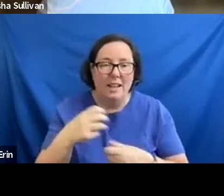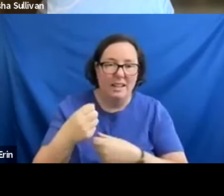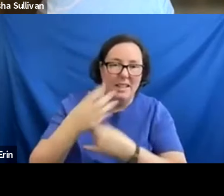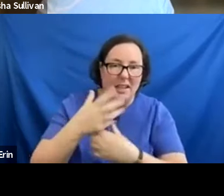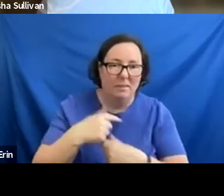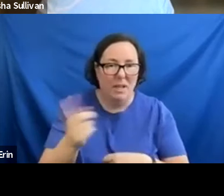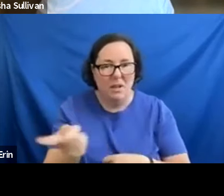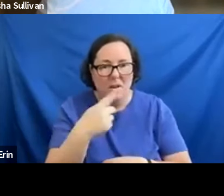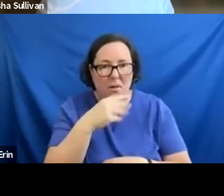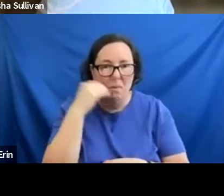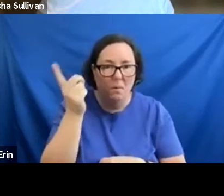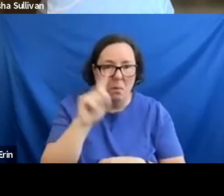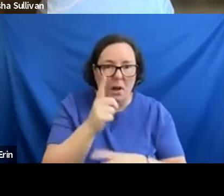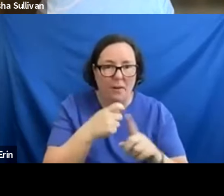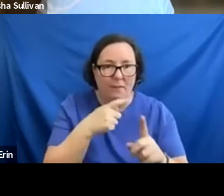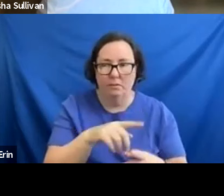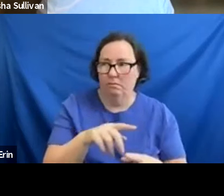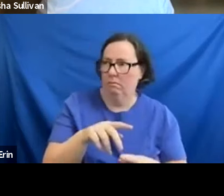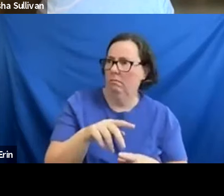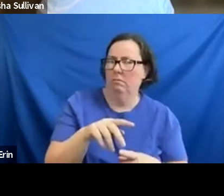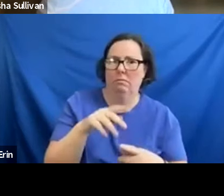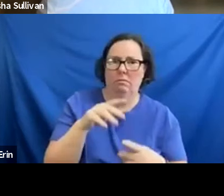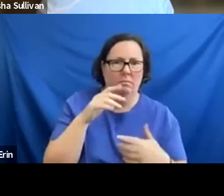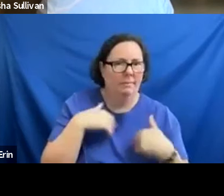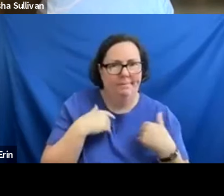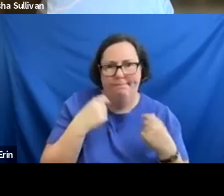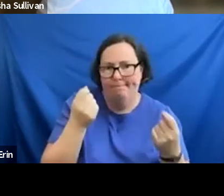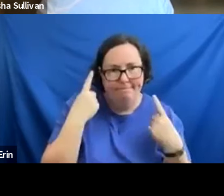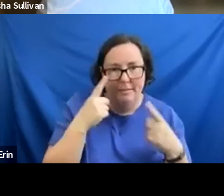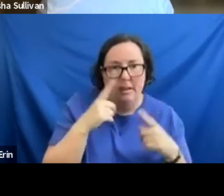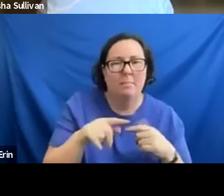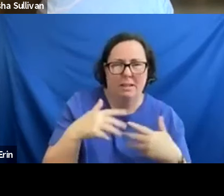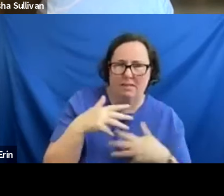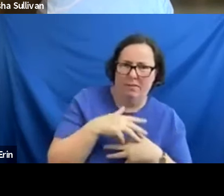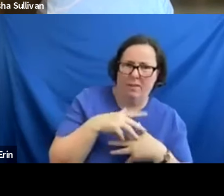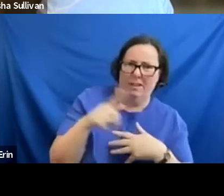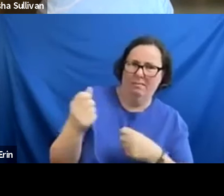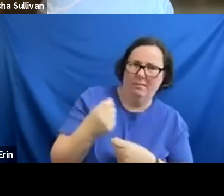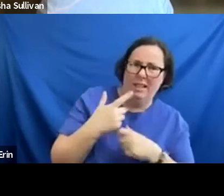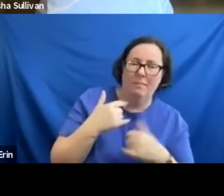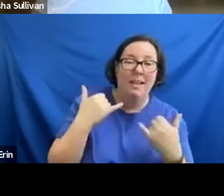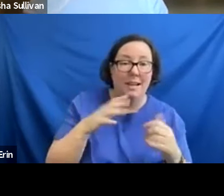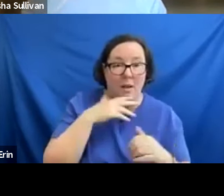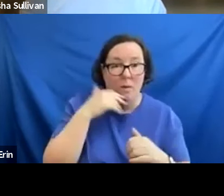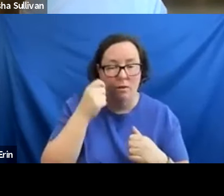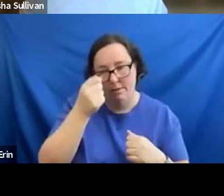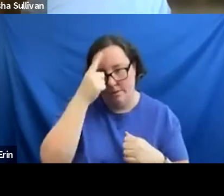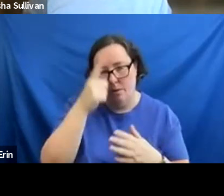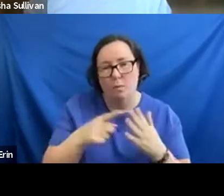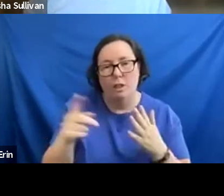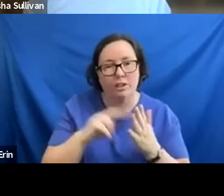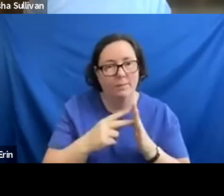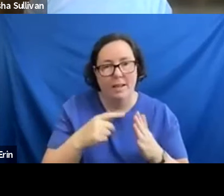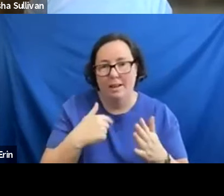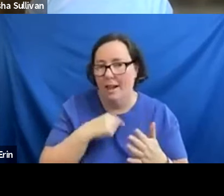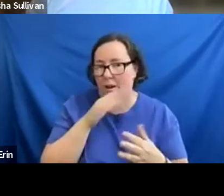"Go home to where you came from." I was too young to comprehend, but I was frightened. Now that I am older, I understand what she meant. I